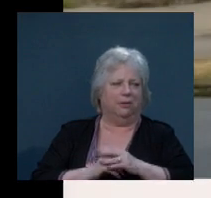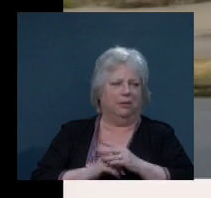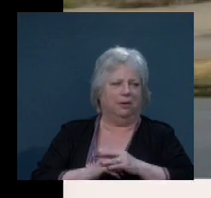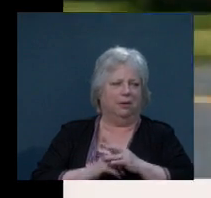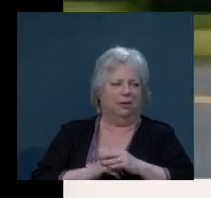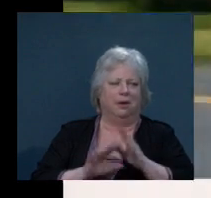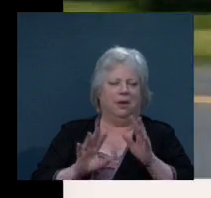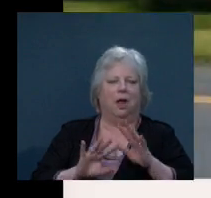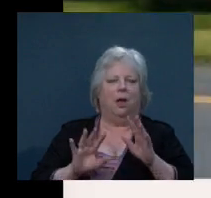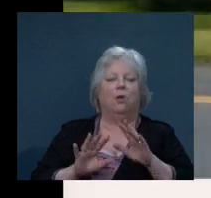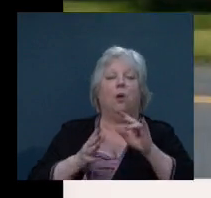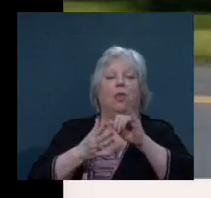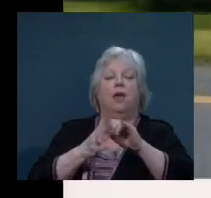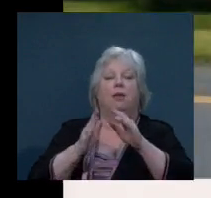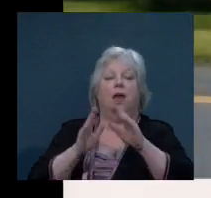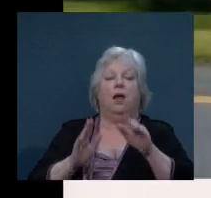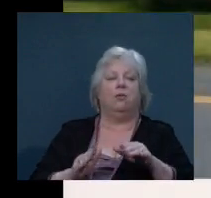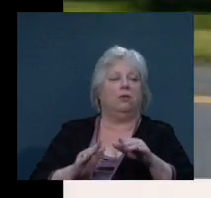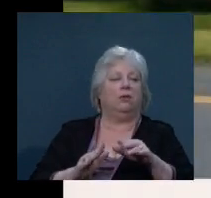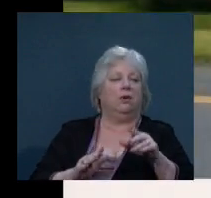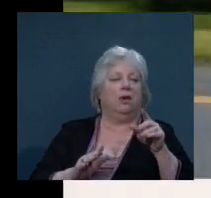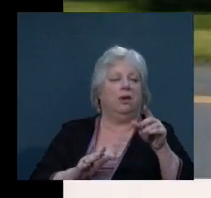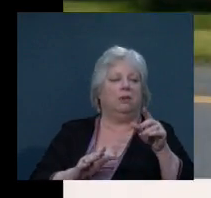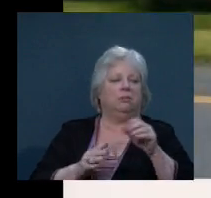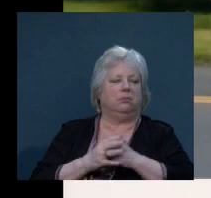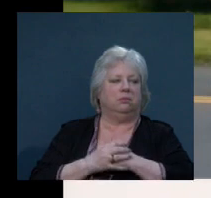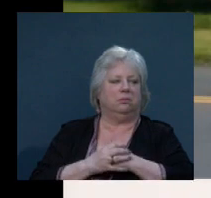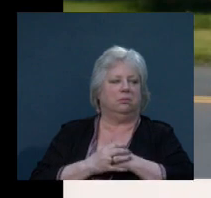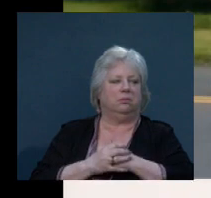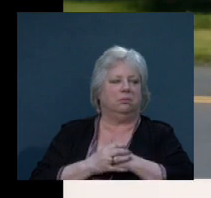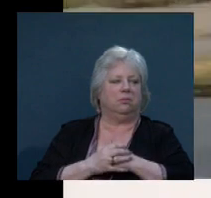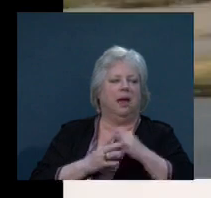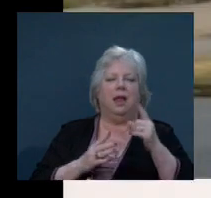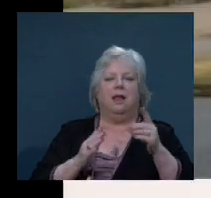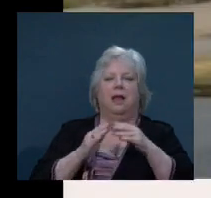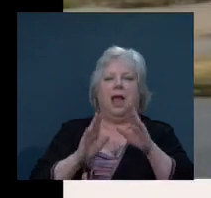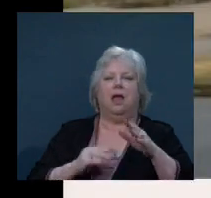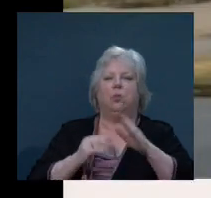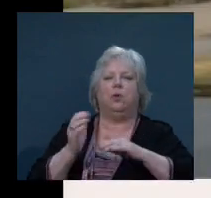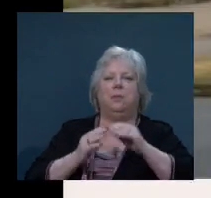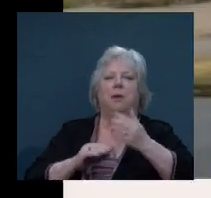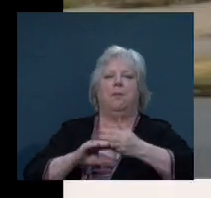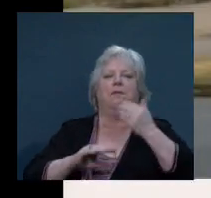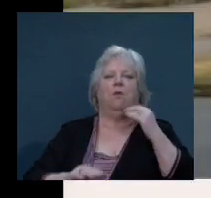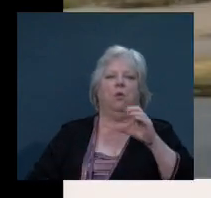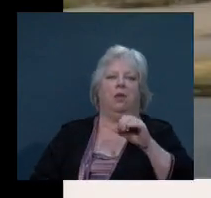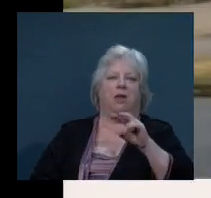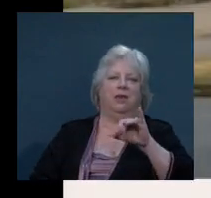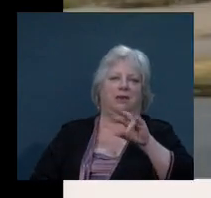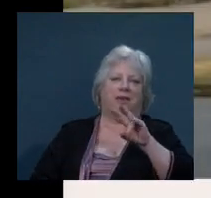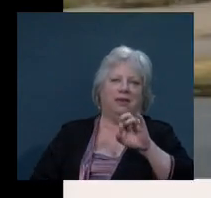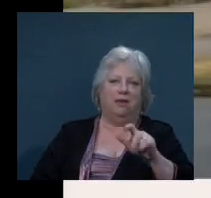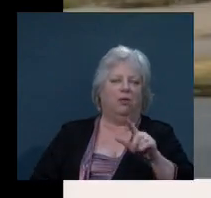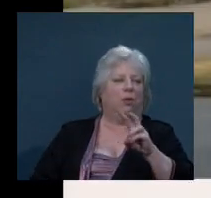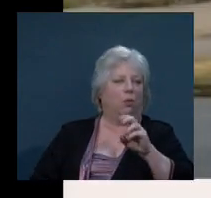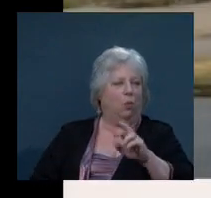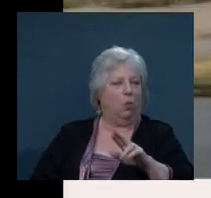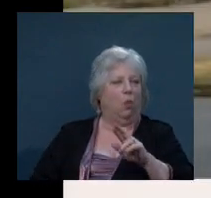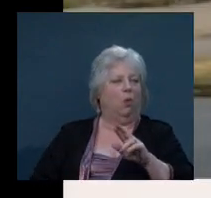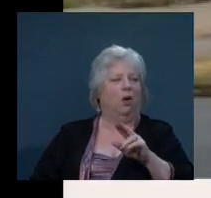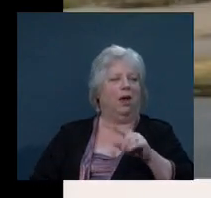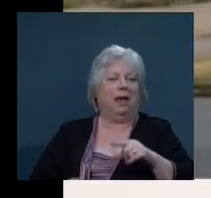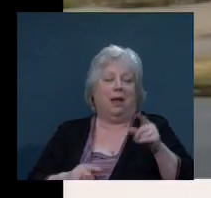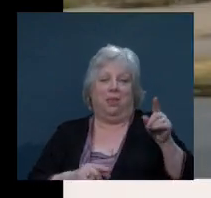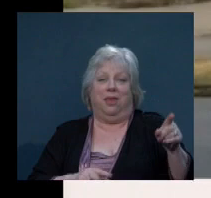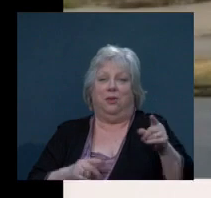Let's skip it. Oh, no, that's the house. This house was built before the Civil War. Now, this one here is